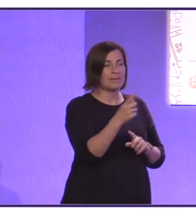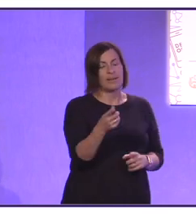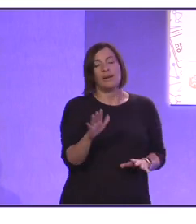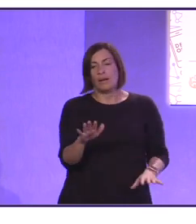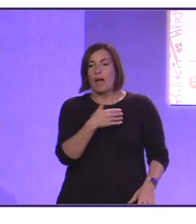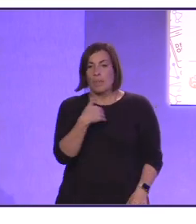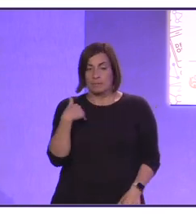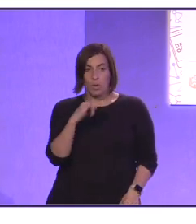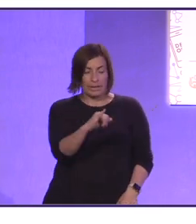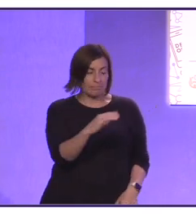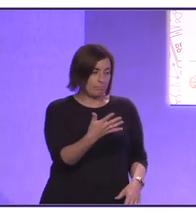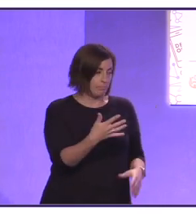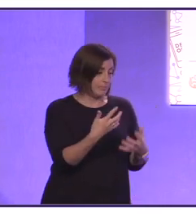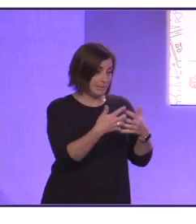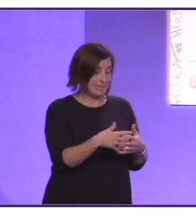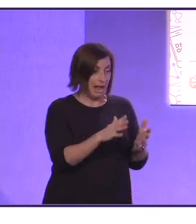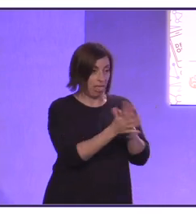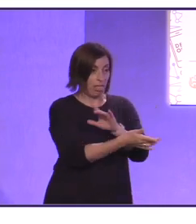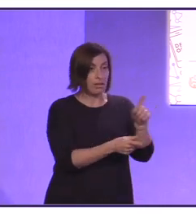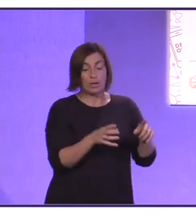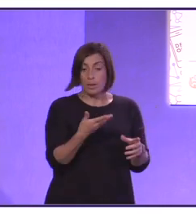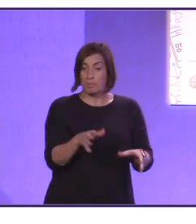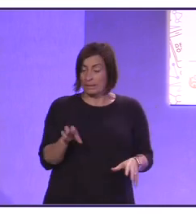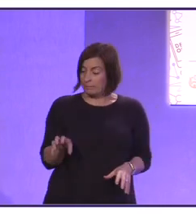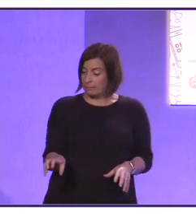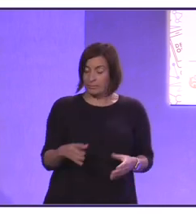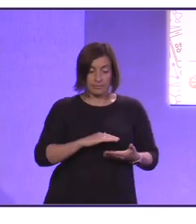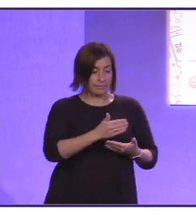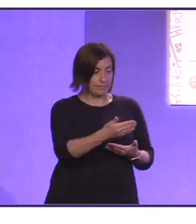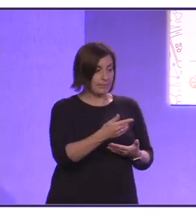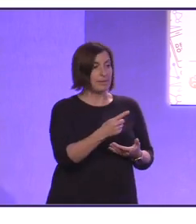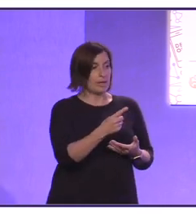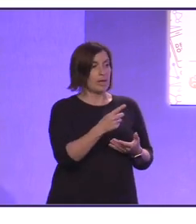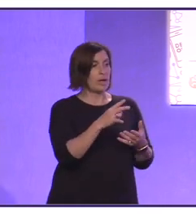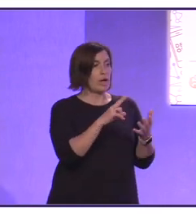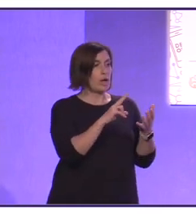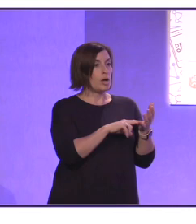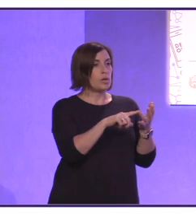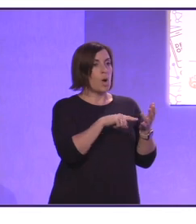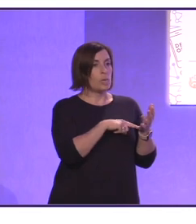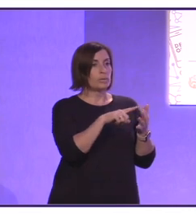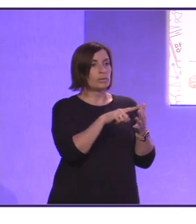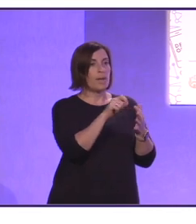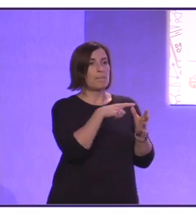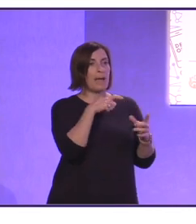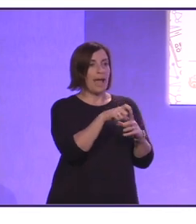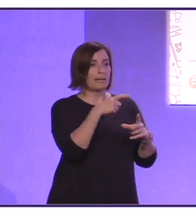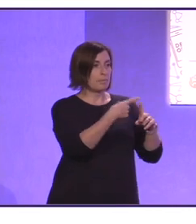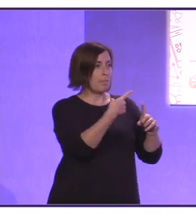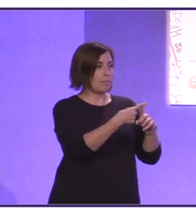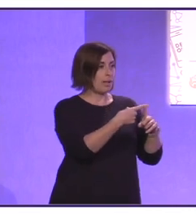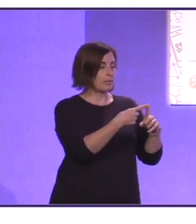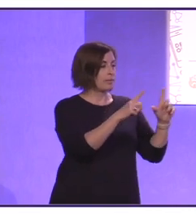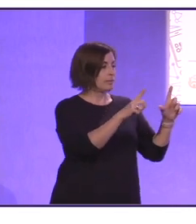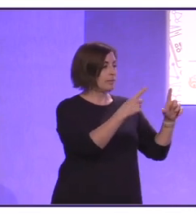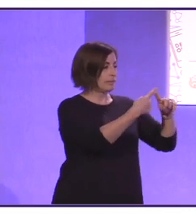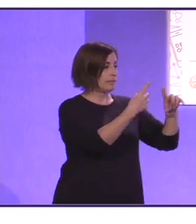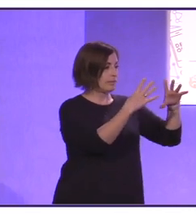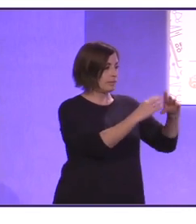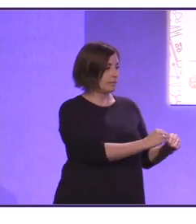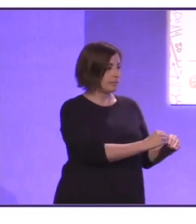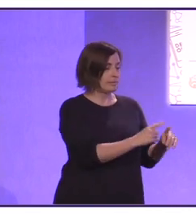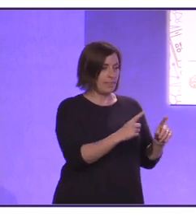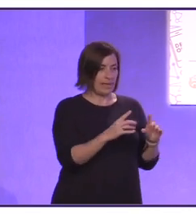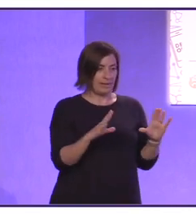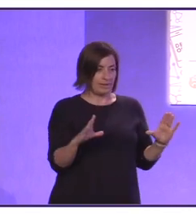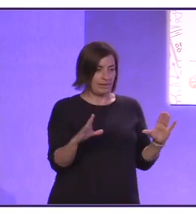I plugged my laptop in this morning. I opened up PowerPoint. I closed Notepad++ in case it did something like that. Blue screen of death. Like